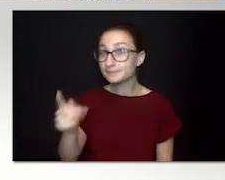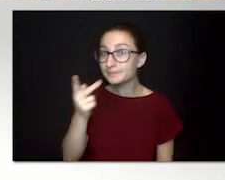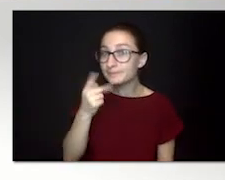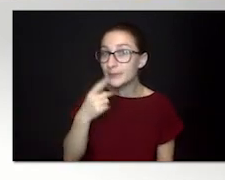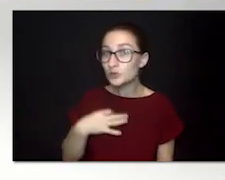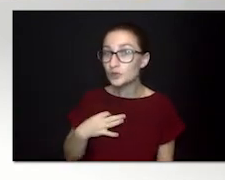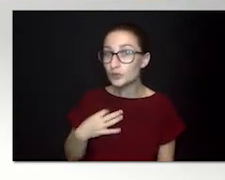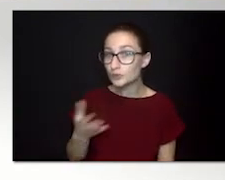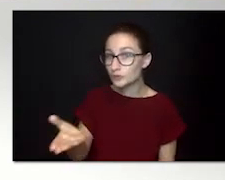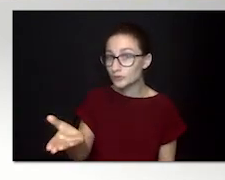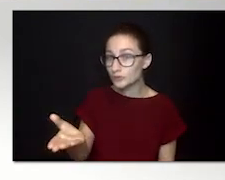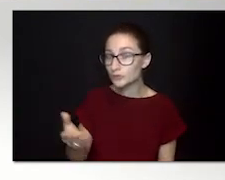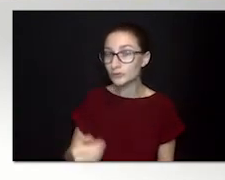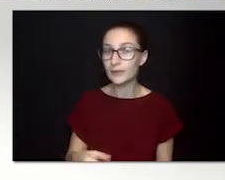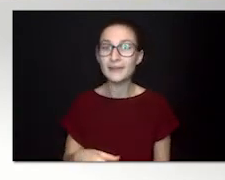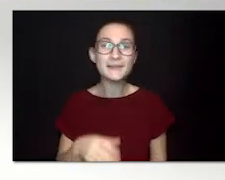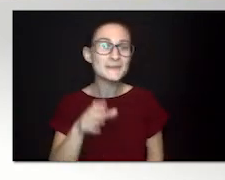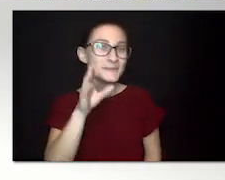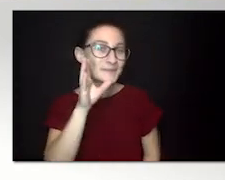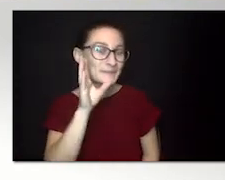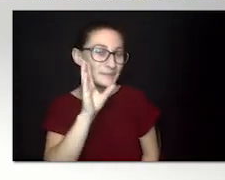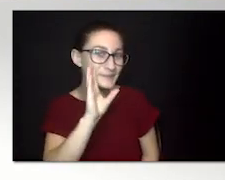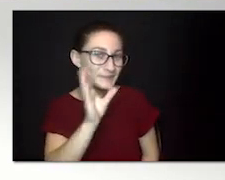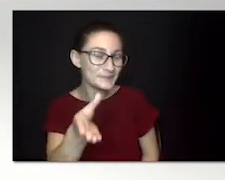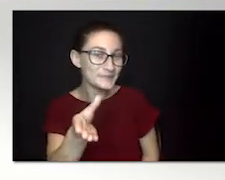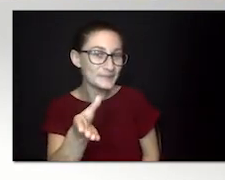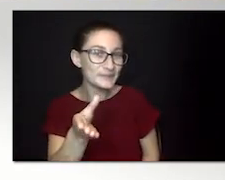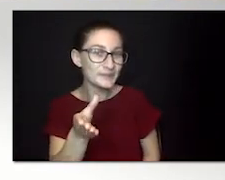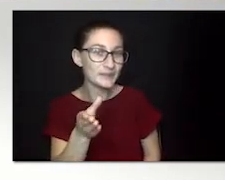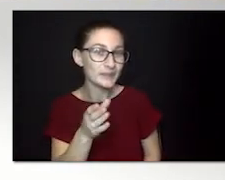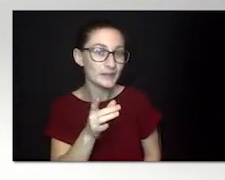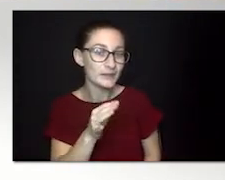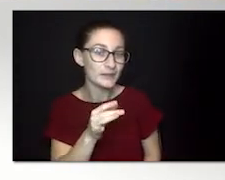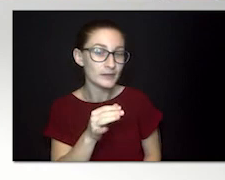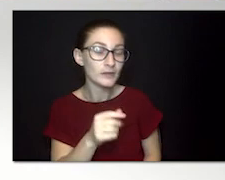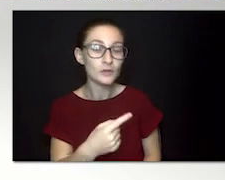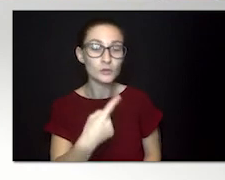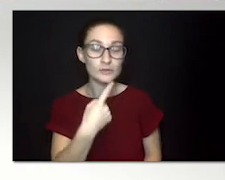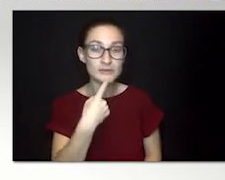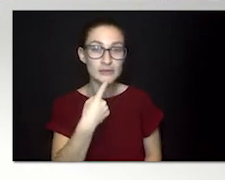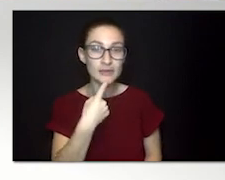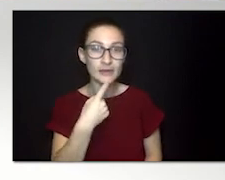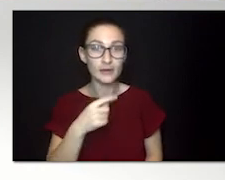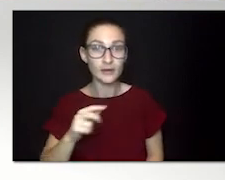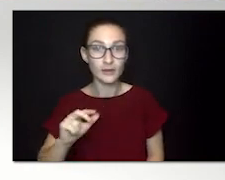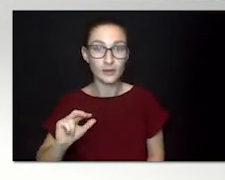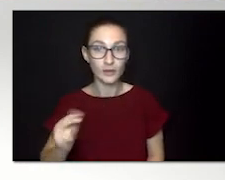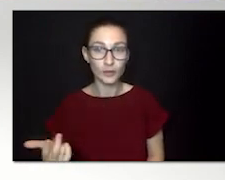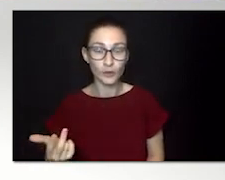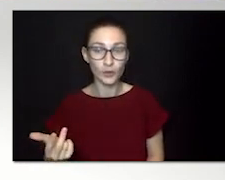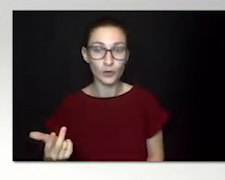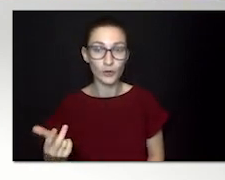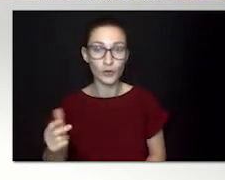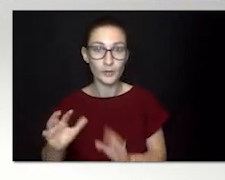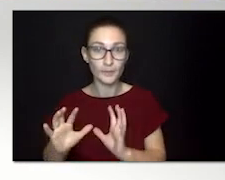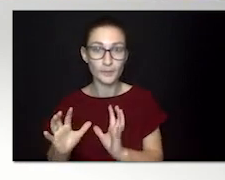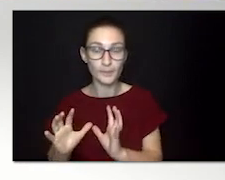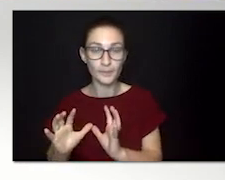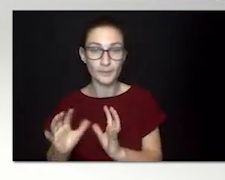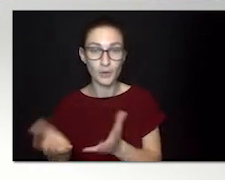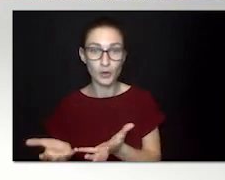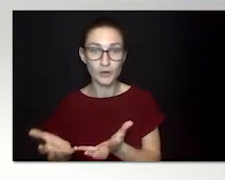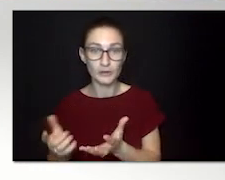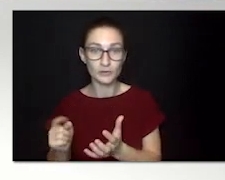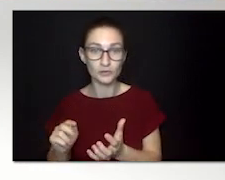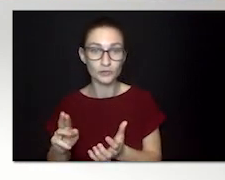Yes, in the pink shirt, I think, pink or red. Hi, okay, you said the third-party trust, is that synonymous with